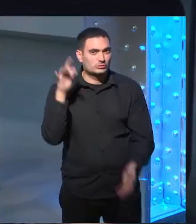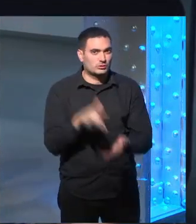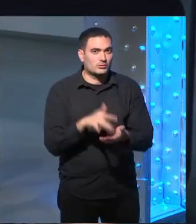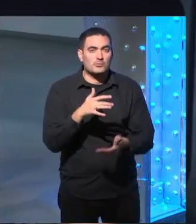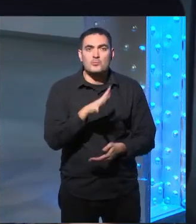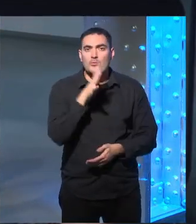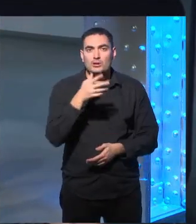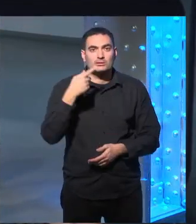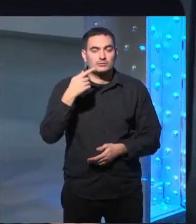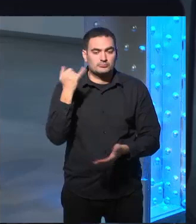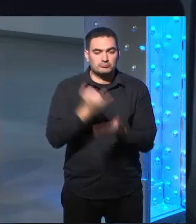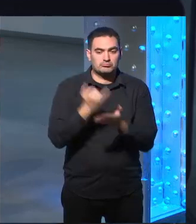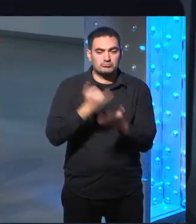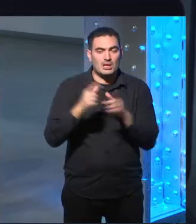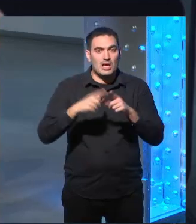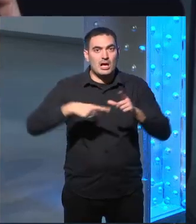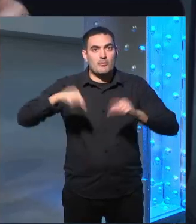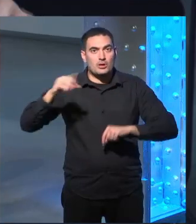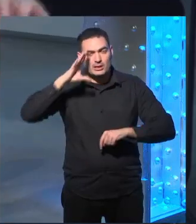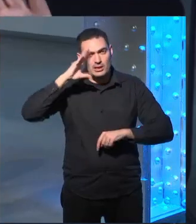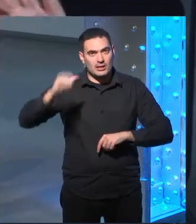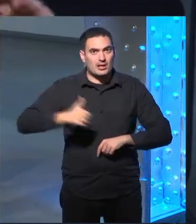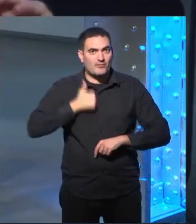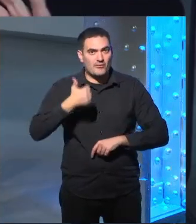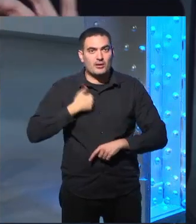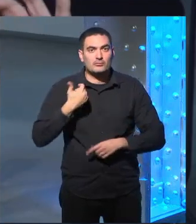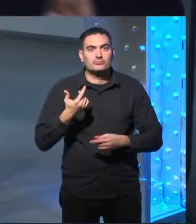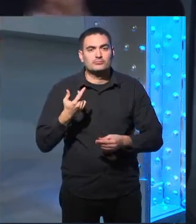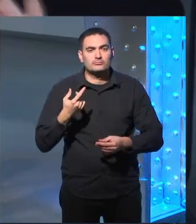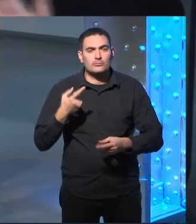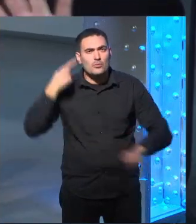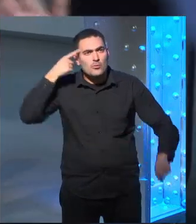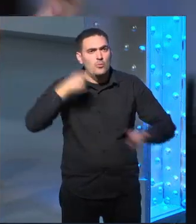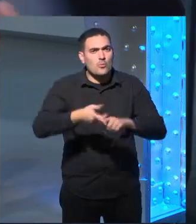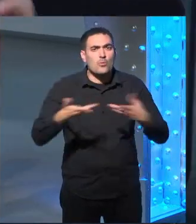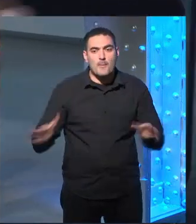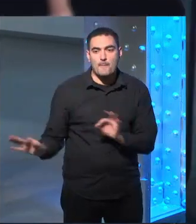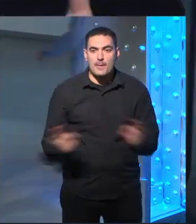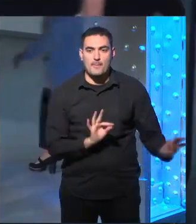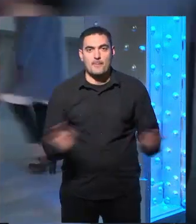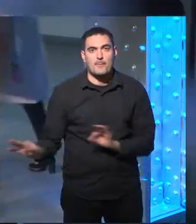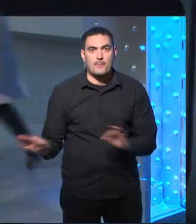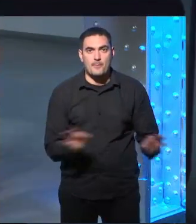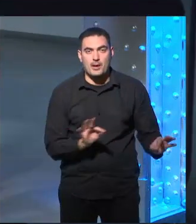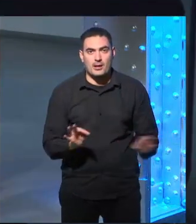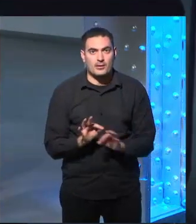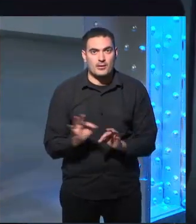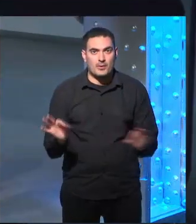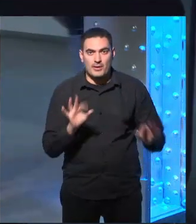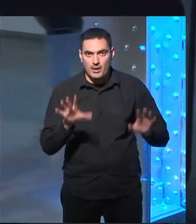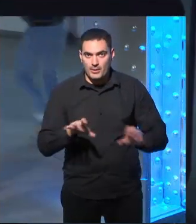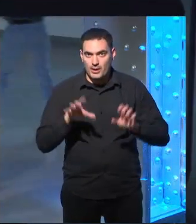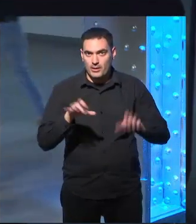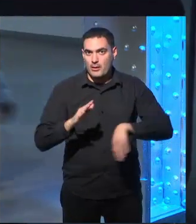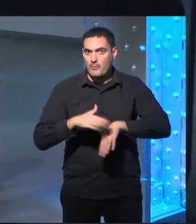keeping this type of assessment. There's an experiment of artificial intelligence in Japan that was about preparing a